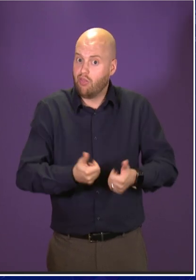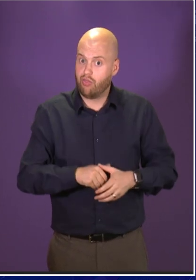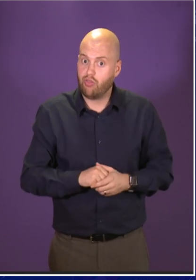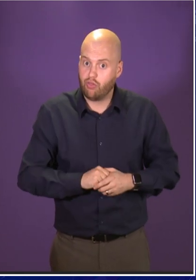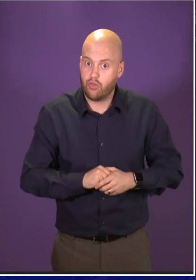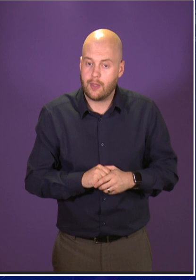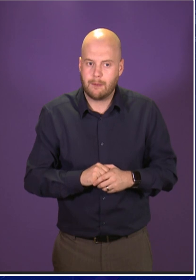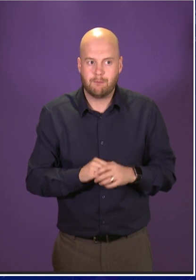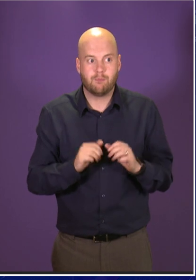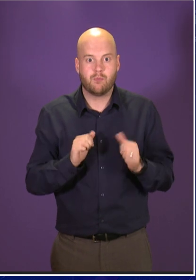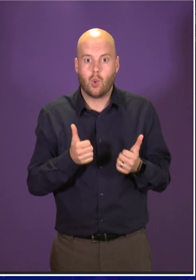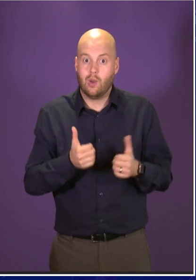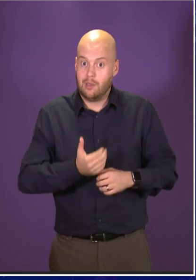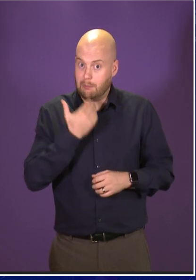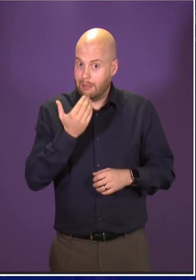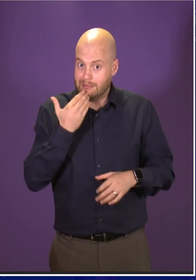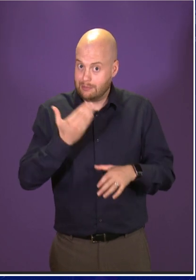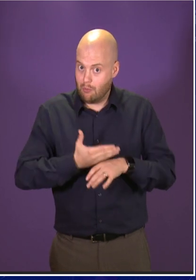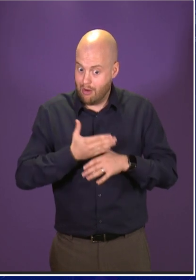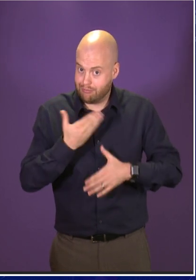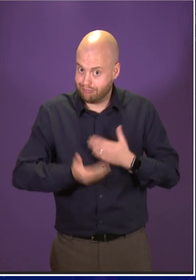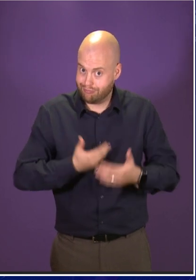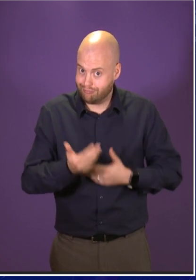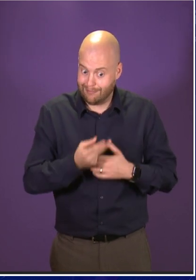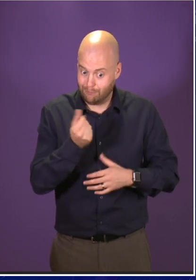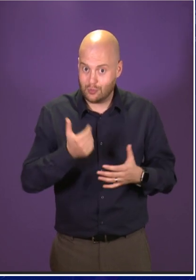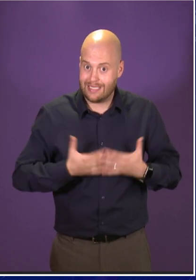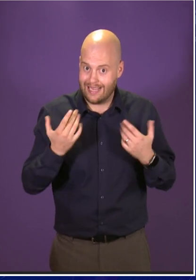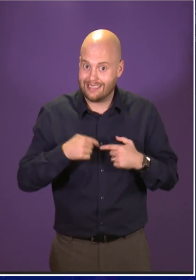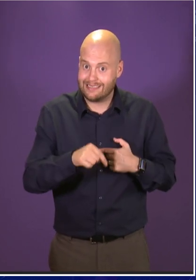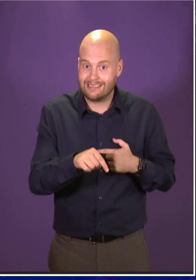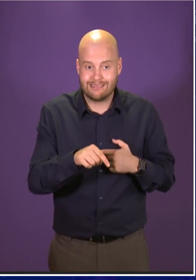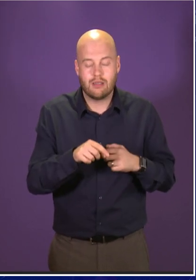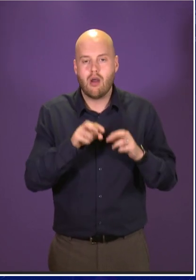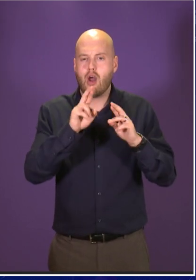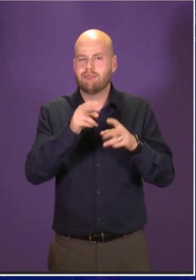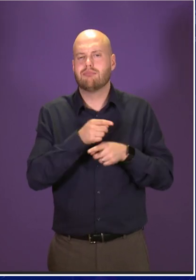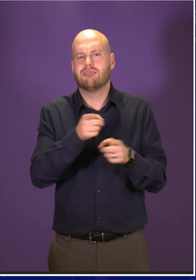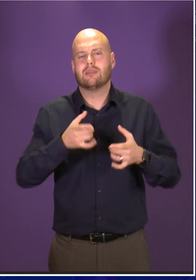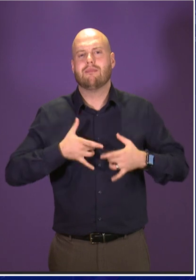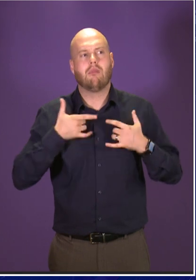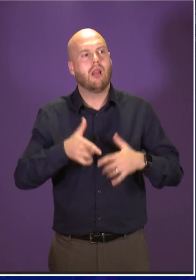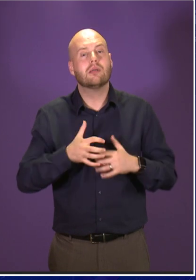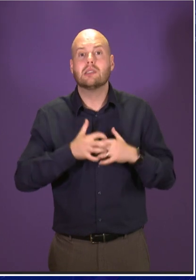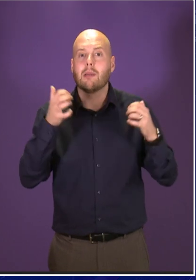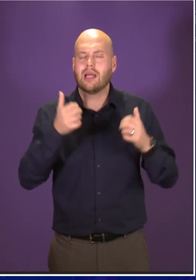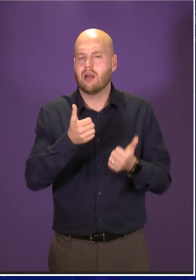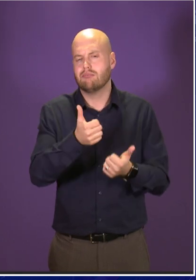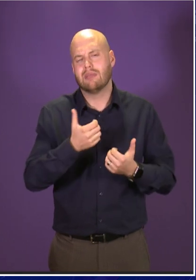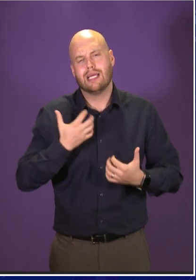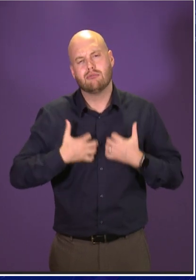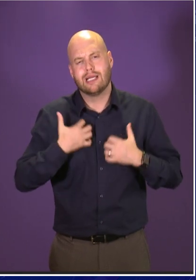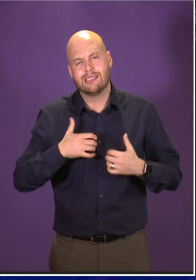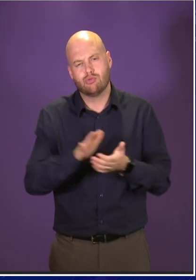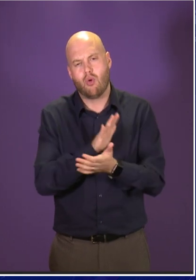have plenty to do and to get on with over the next couple of days, and I do hope you find the summit both interesting and enjoyable. But I would